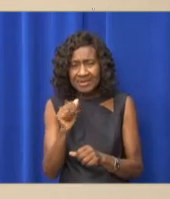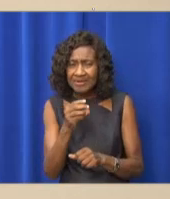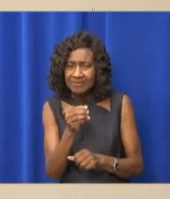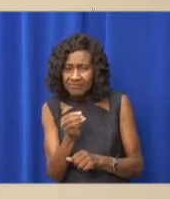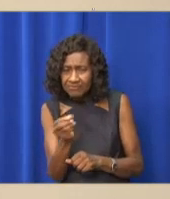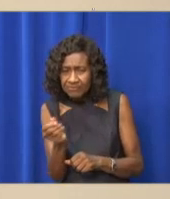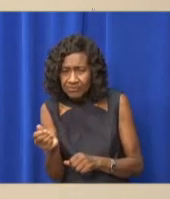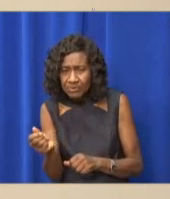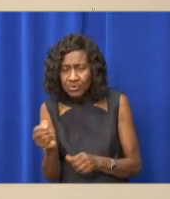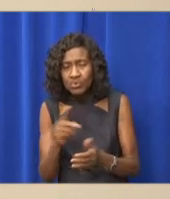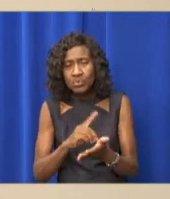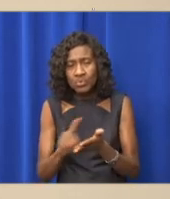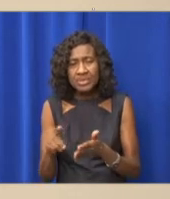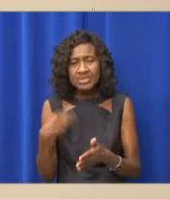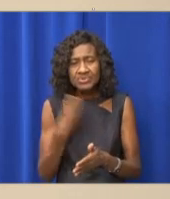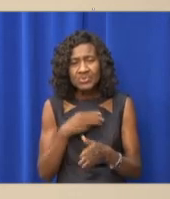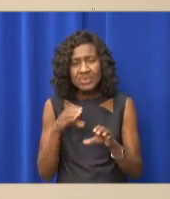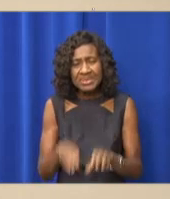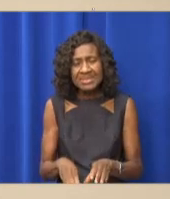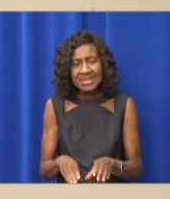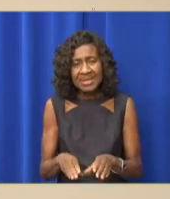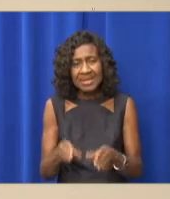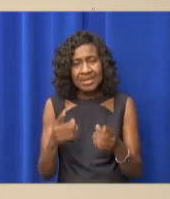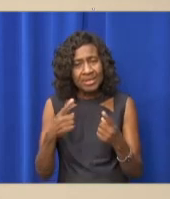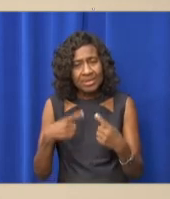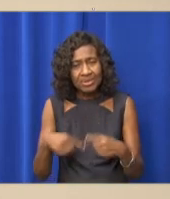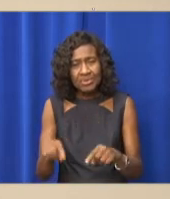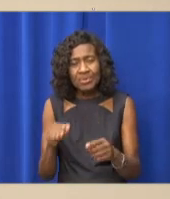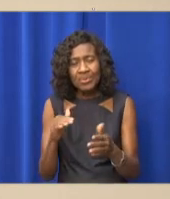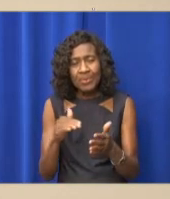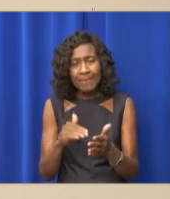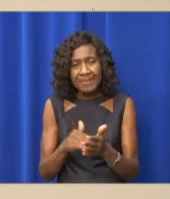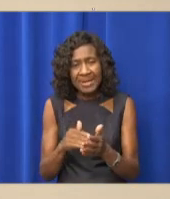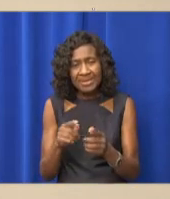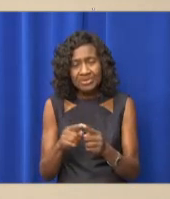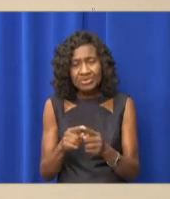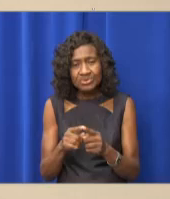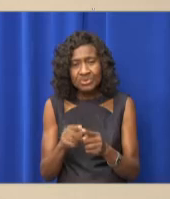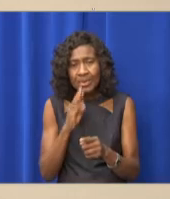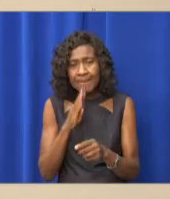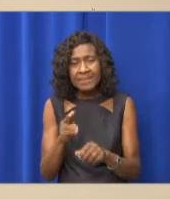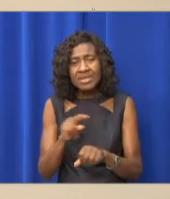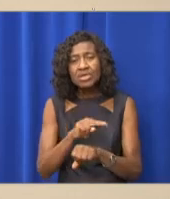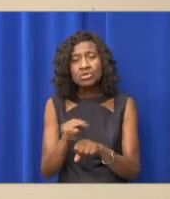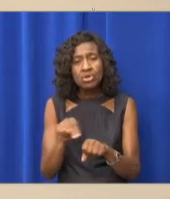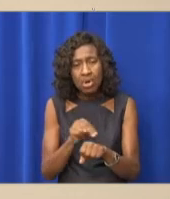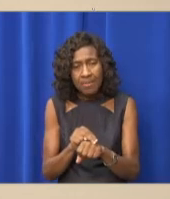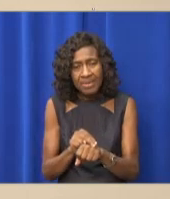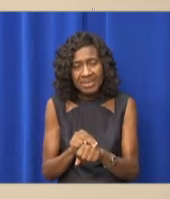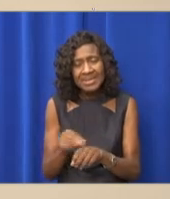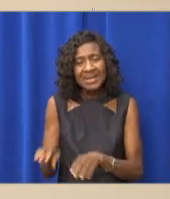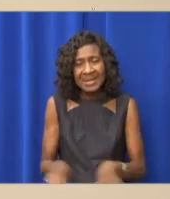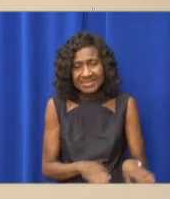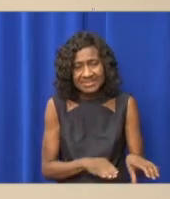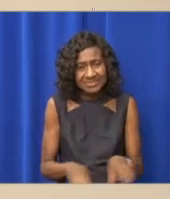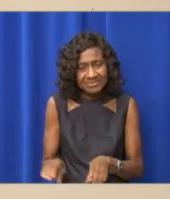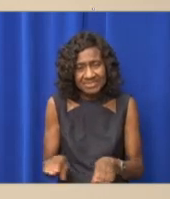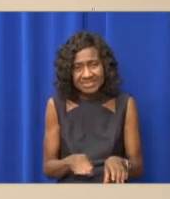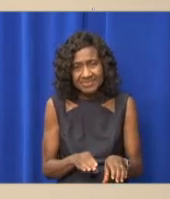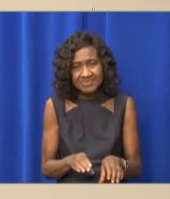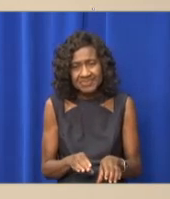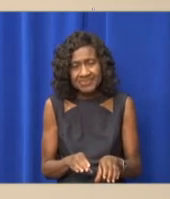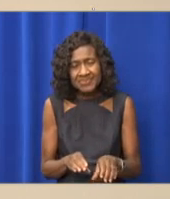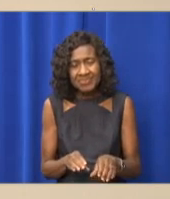some level of normality in the way that we live and work and operate in Cayman, albeit